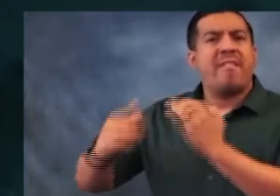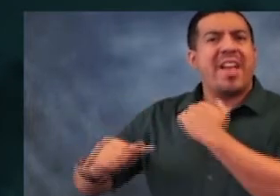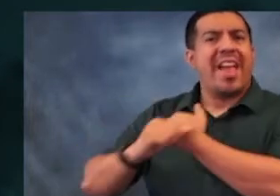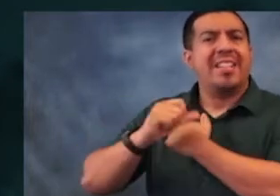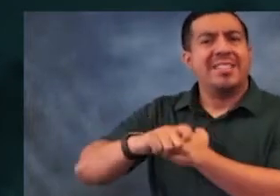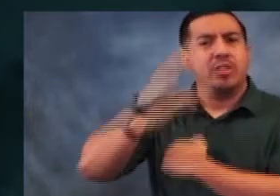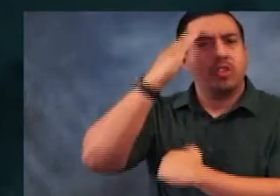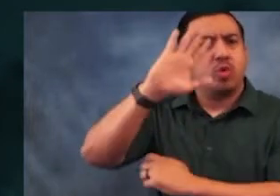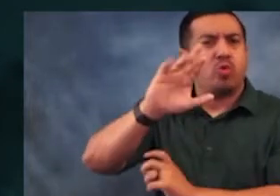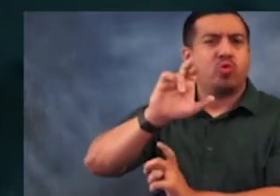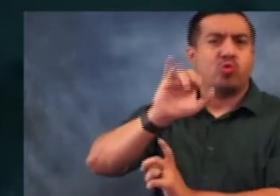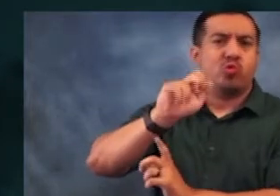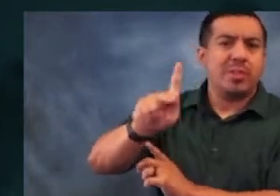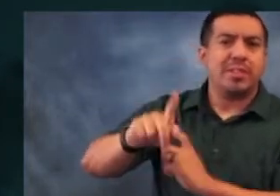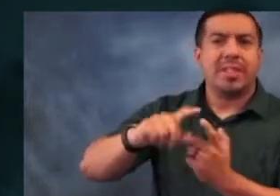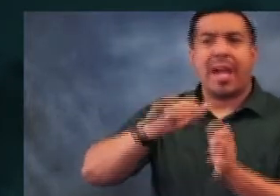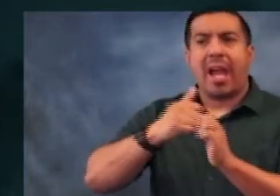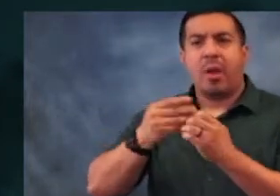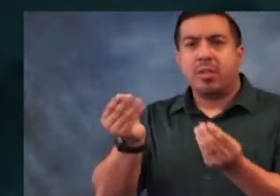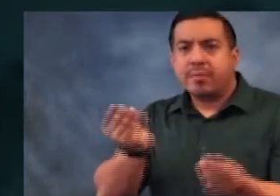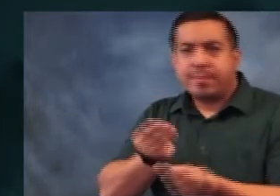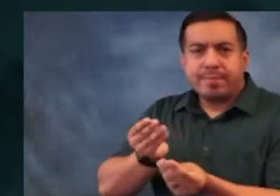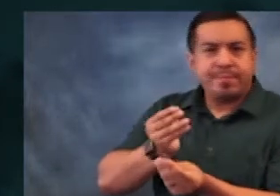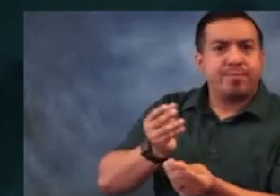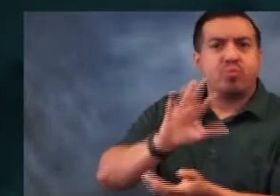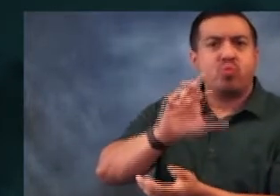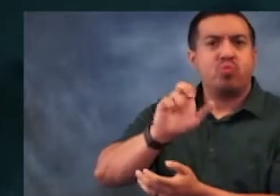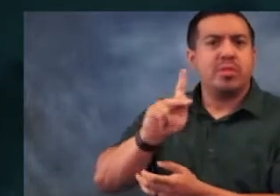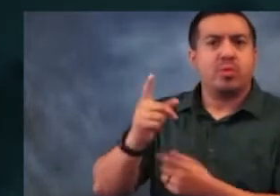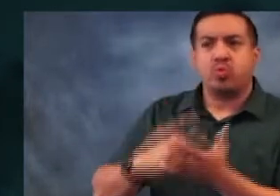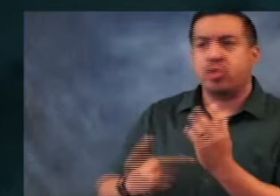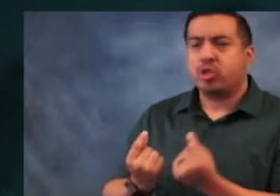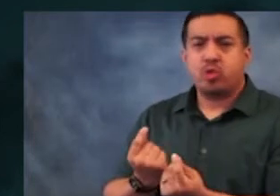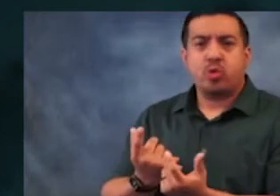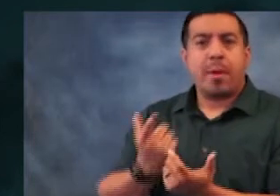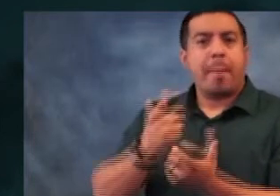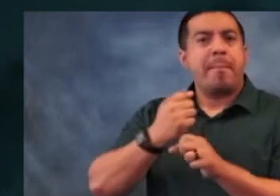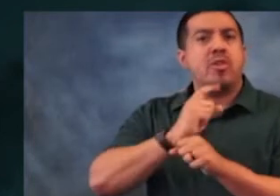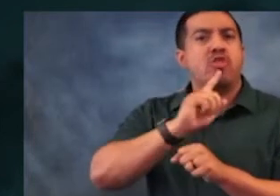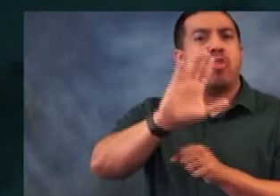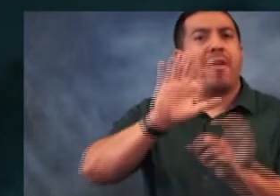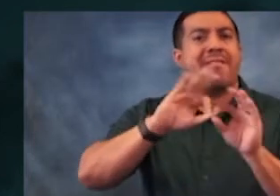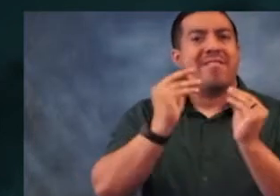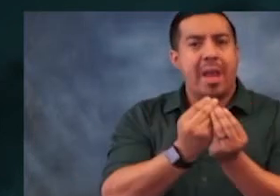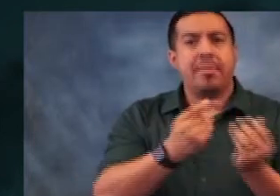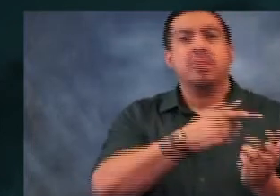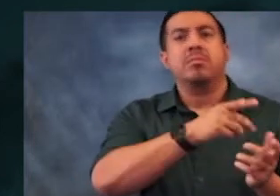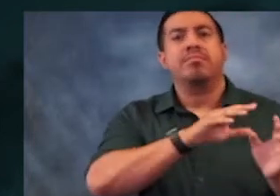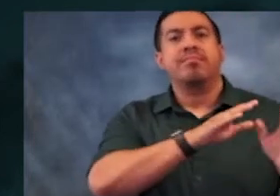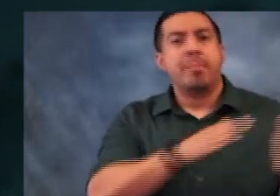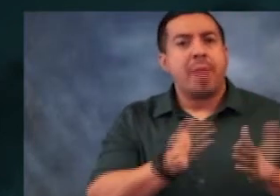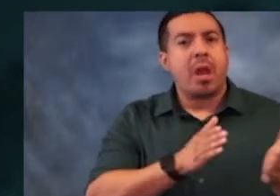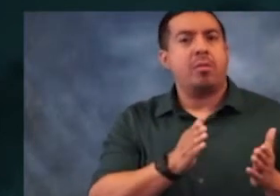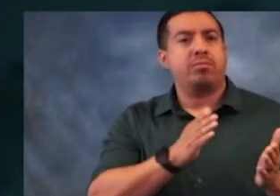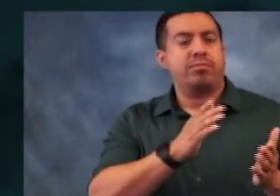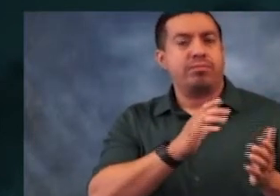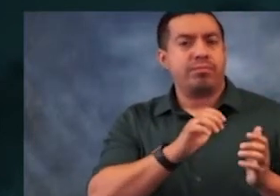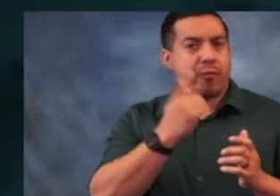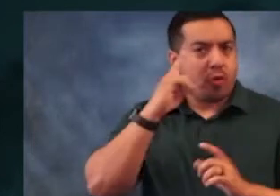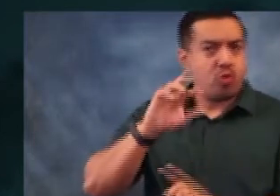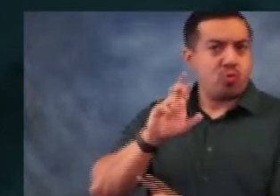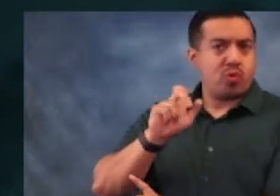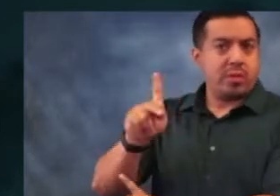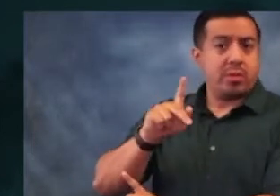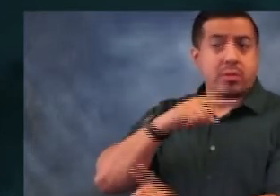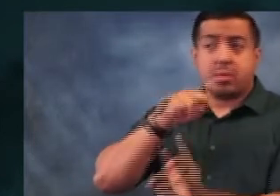some of those hazards. It's about knowing your risk, mitigating that risk, and making sure you prepare your family for those risks. If